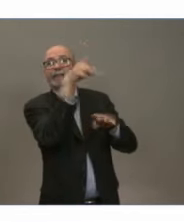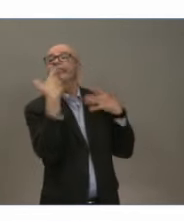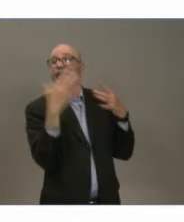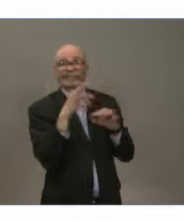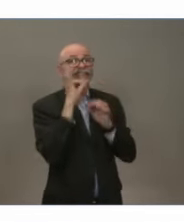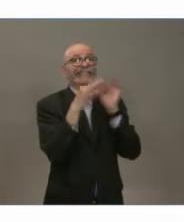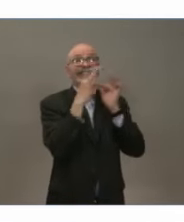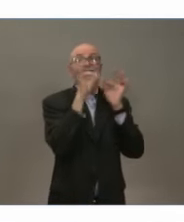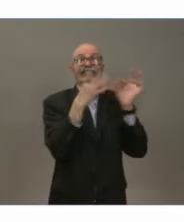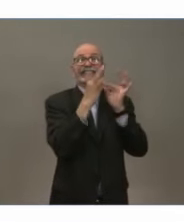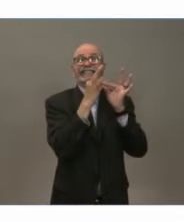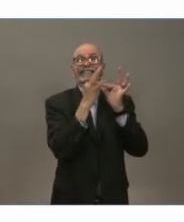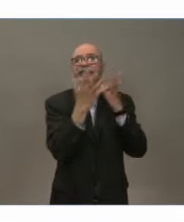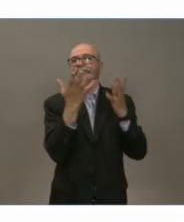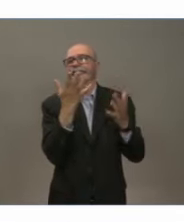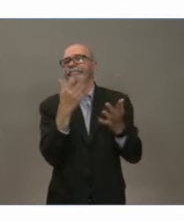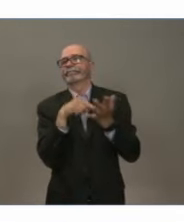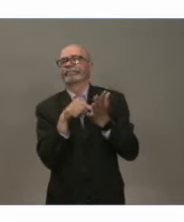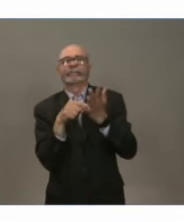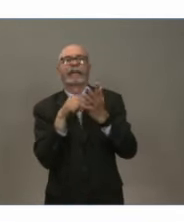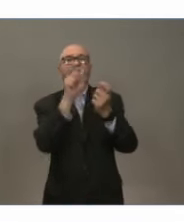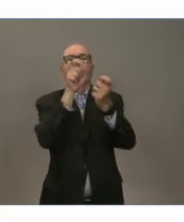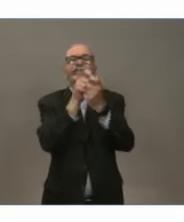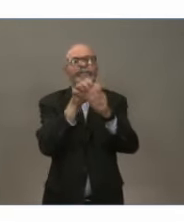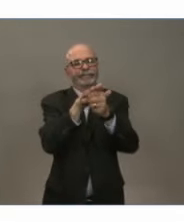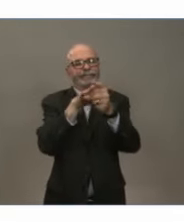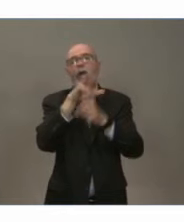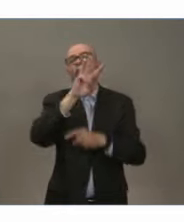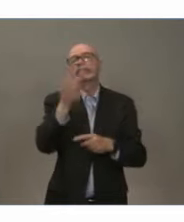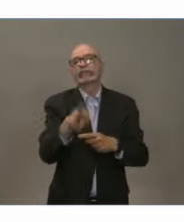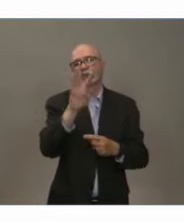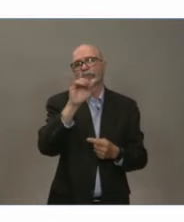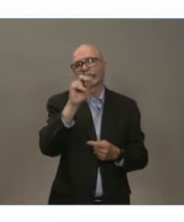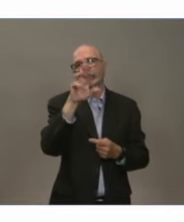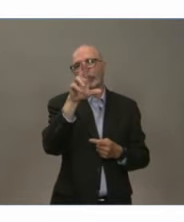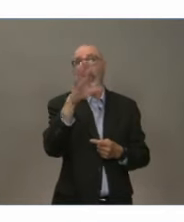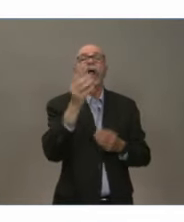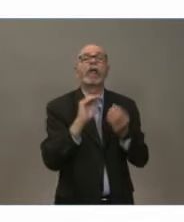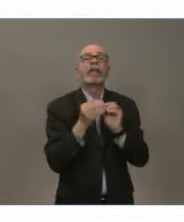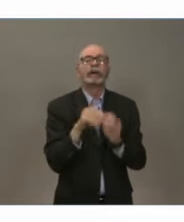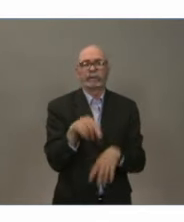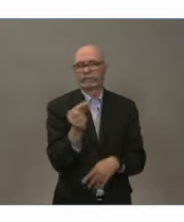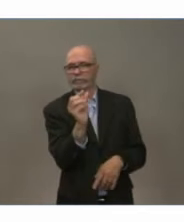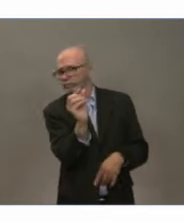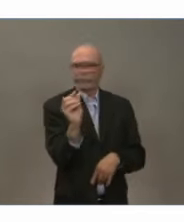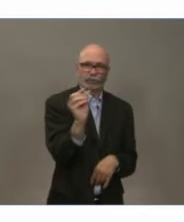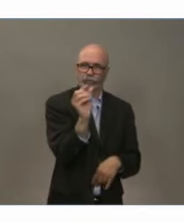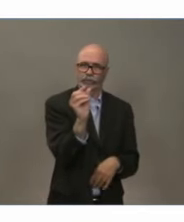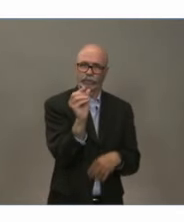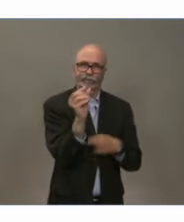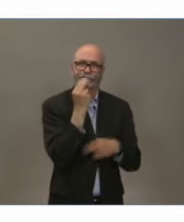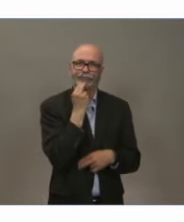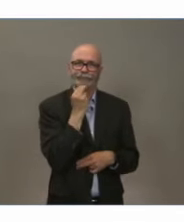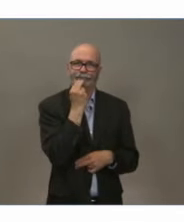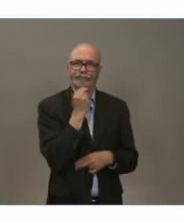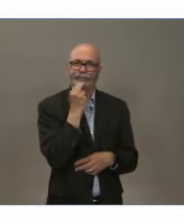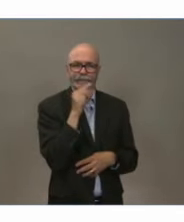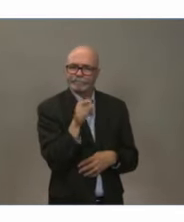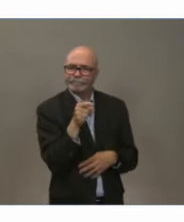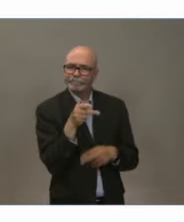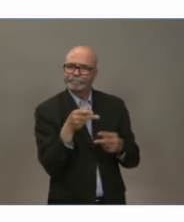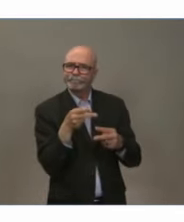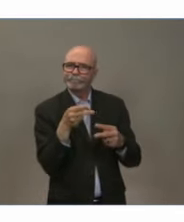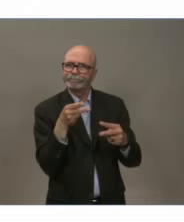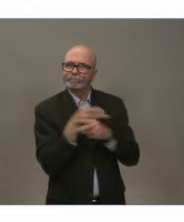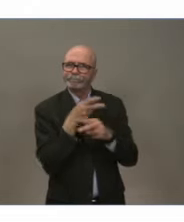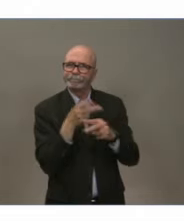of that are small. And it actually would take a lot more work to try to tease that apart and assign it to people by where they live.